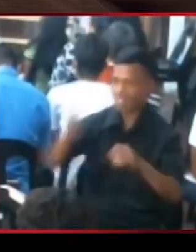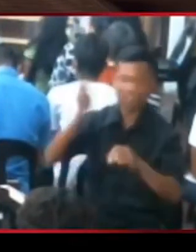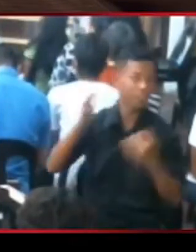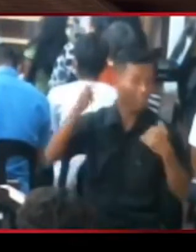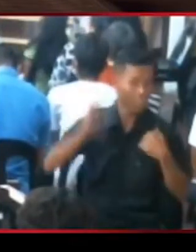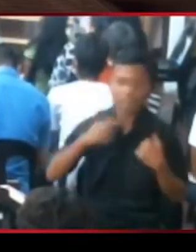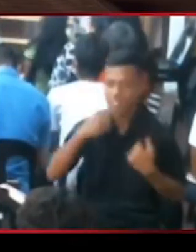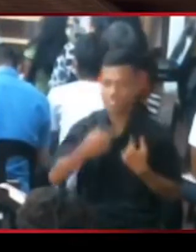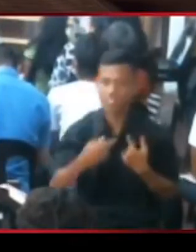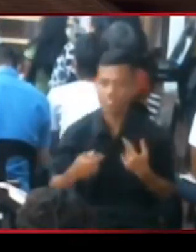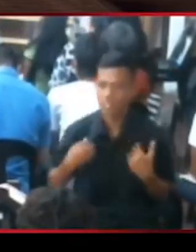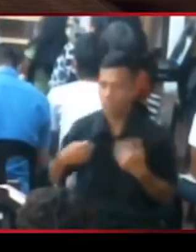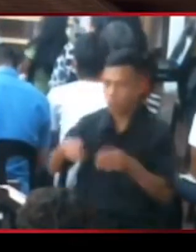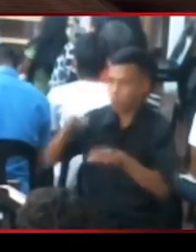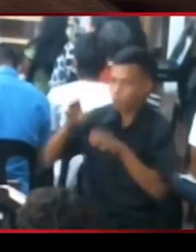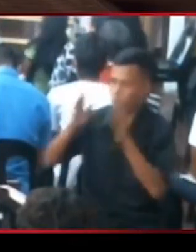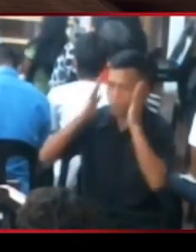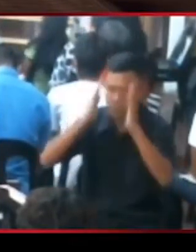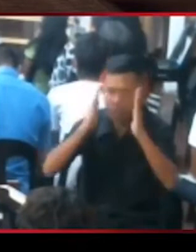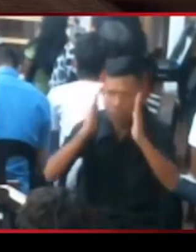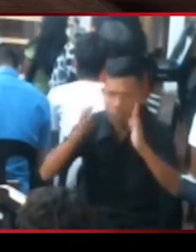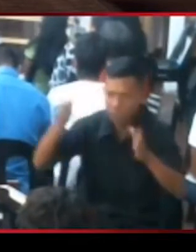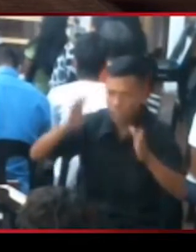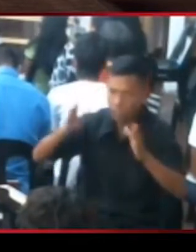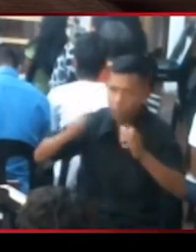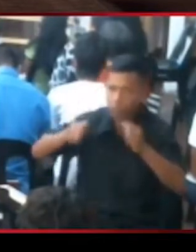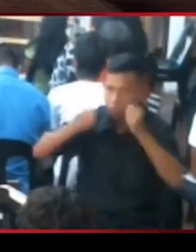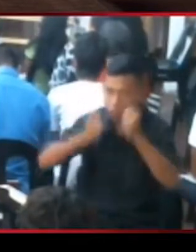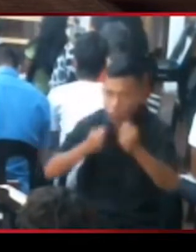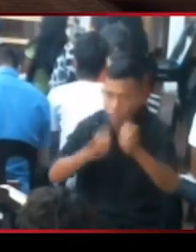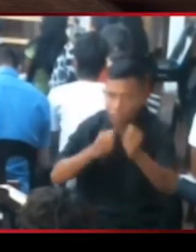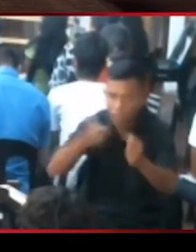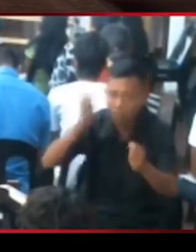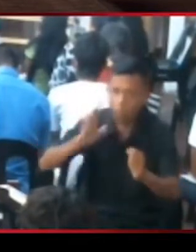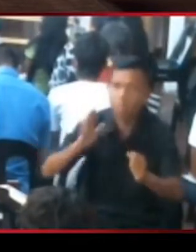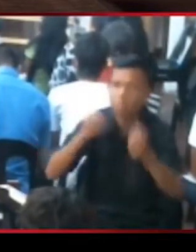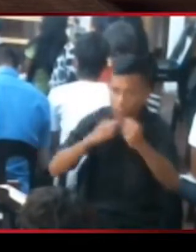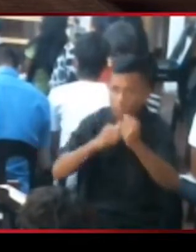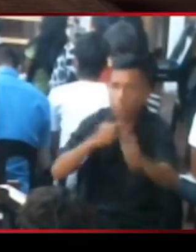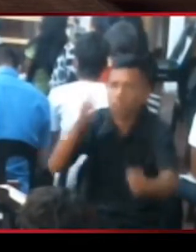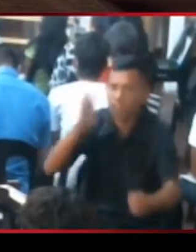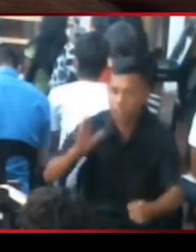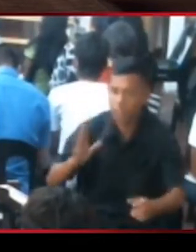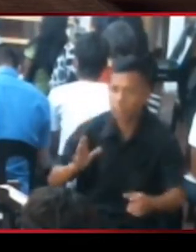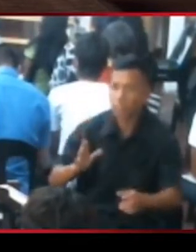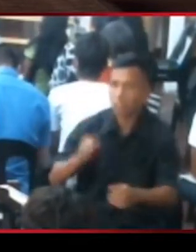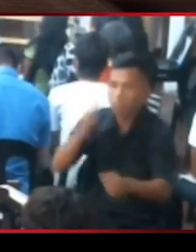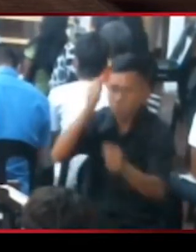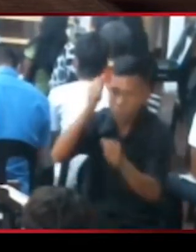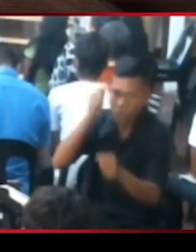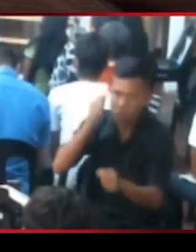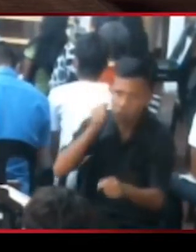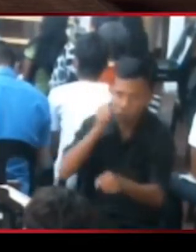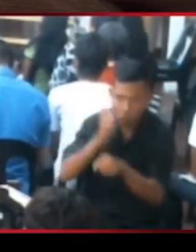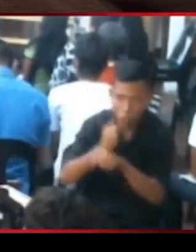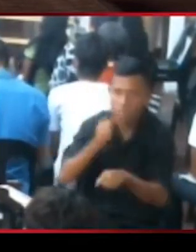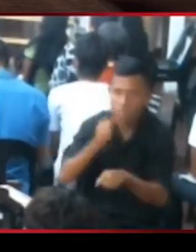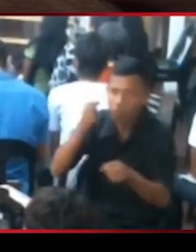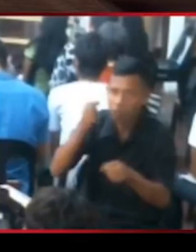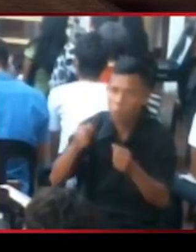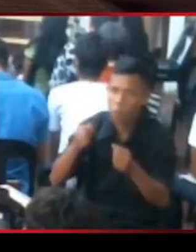God, and the walk of God, he'll lead you in the right way and keep you there. Now, let's move on.